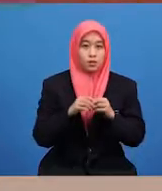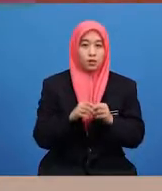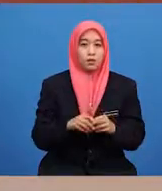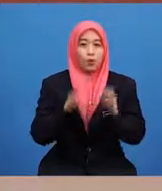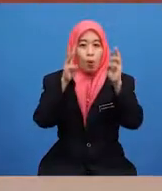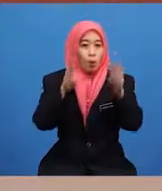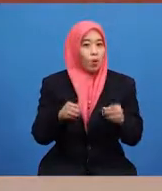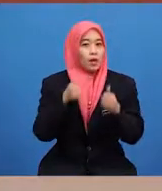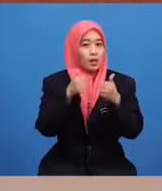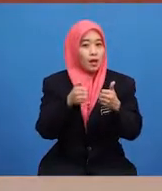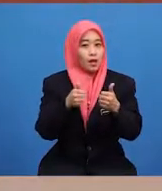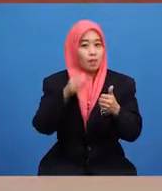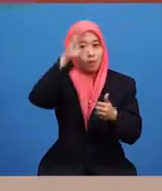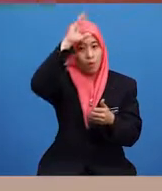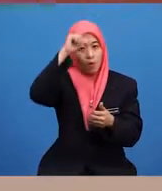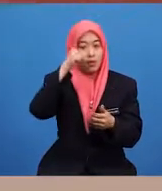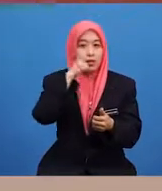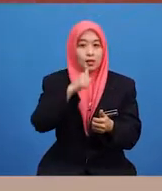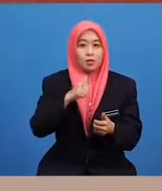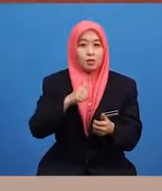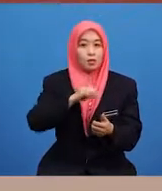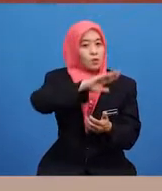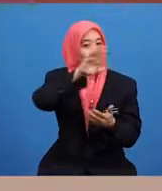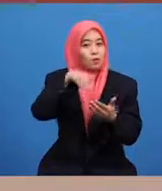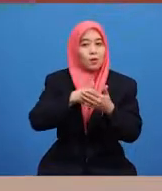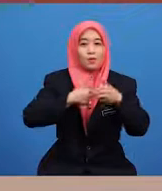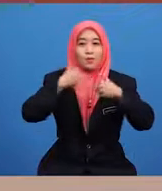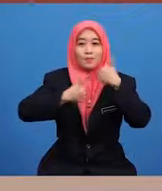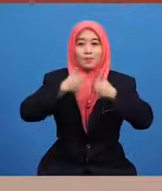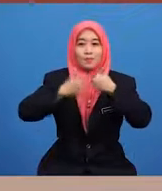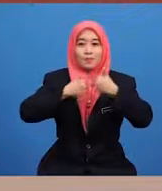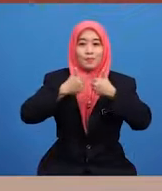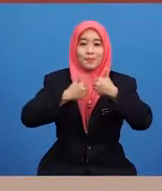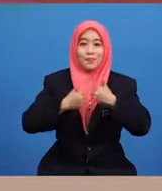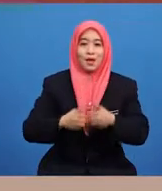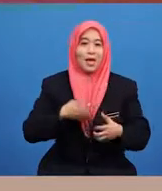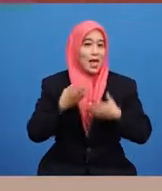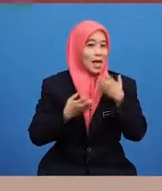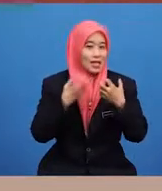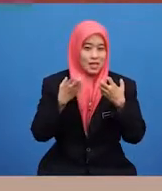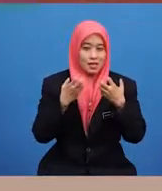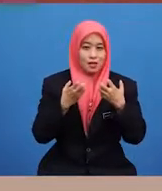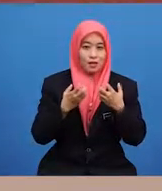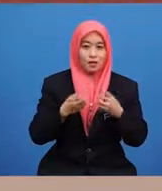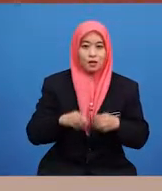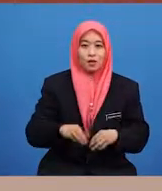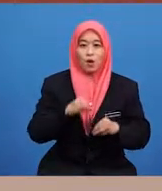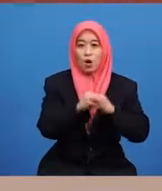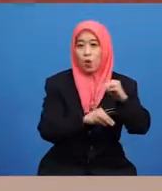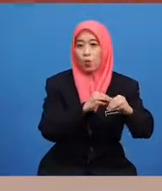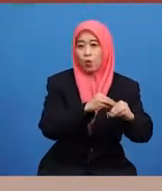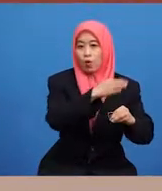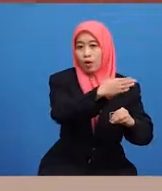Well done, boys and girls. You are all wonderful. Excellent. Now let's move on to our